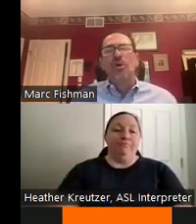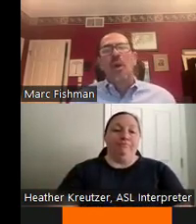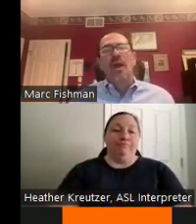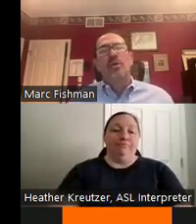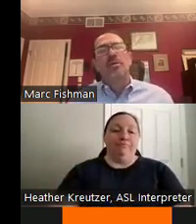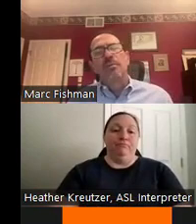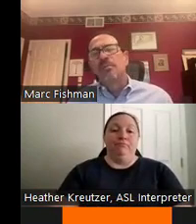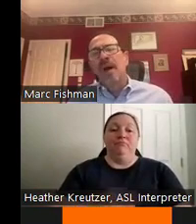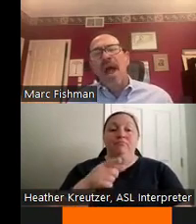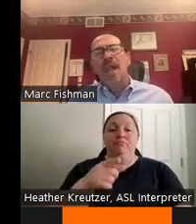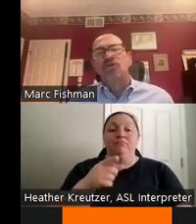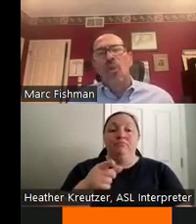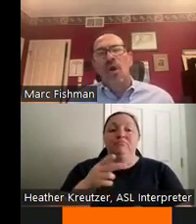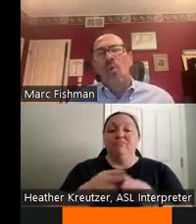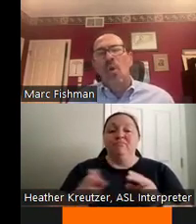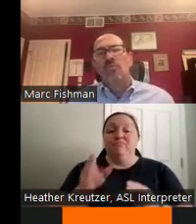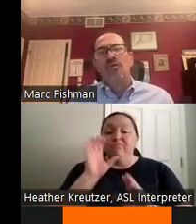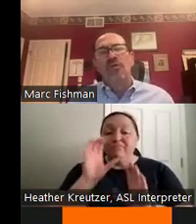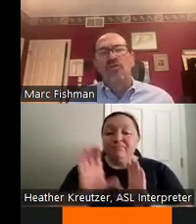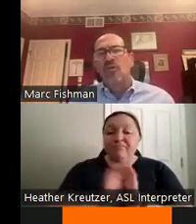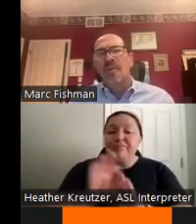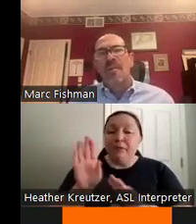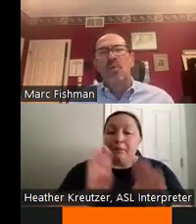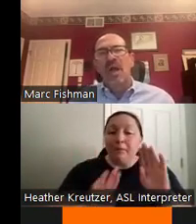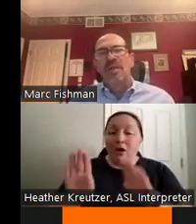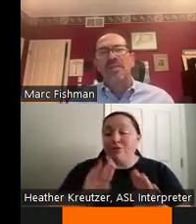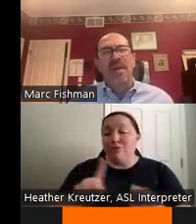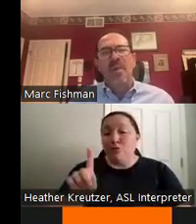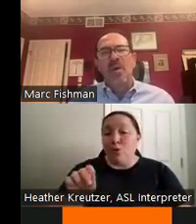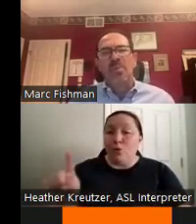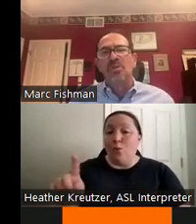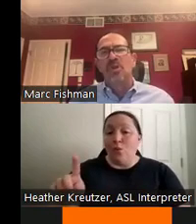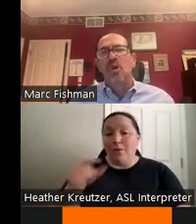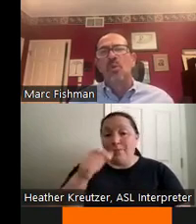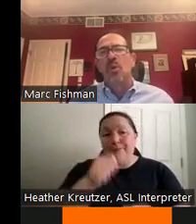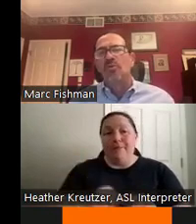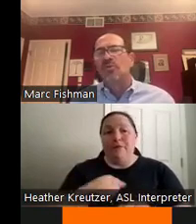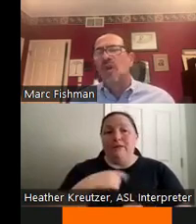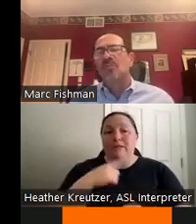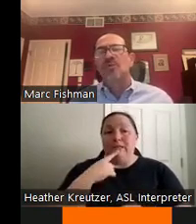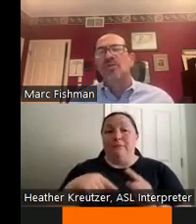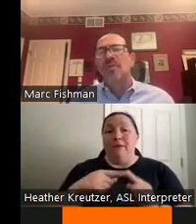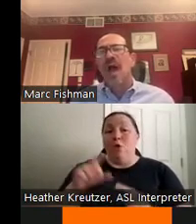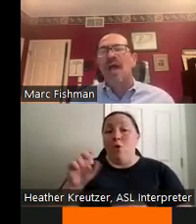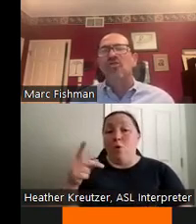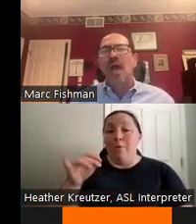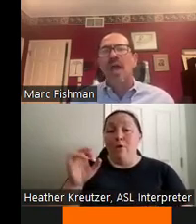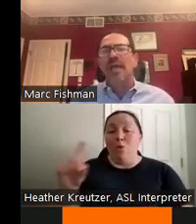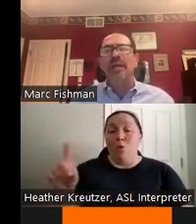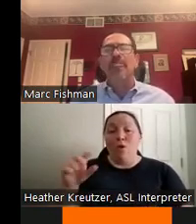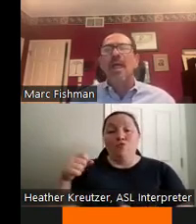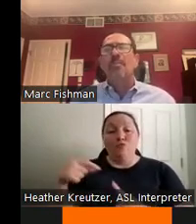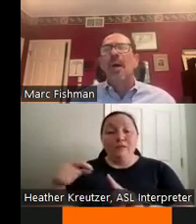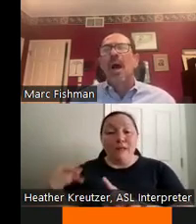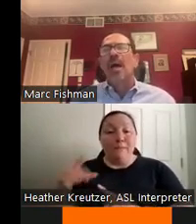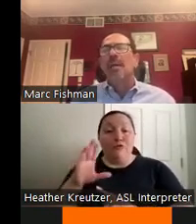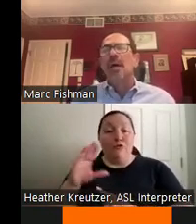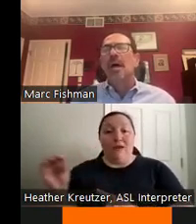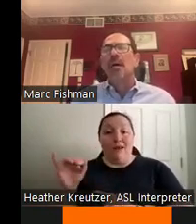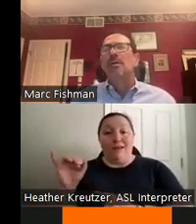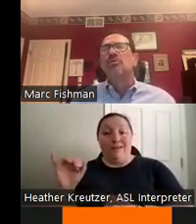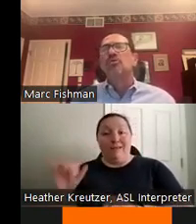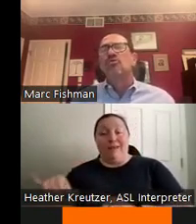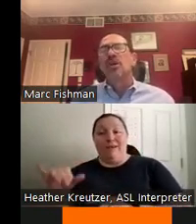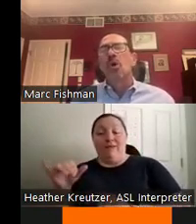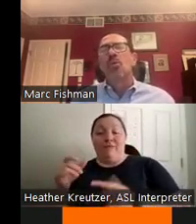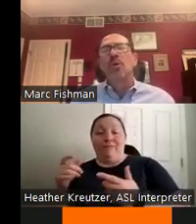Just a quick Biology 101 refresher. Remember what I said about built-in opioid receptors and the hijacking